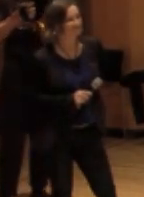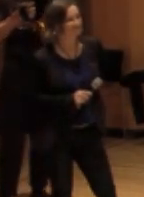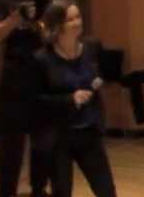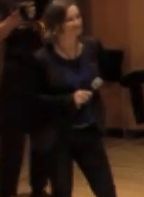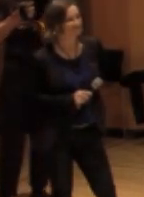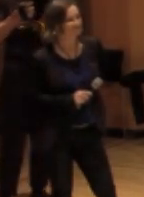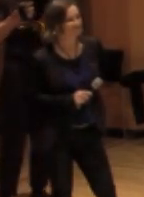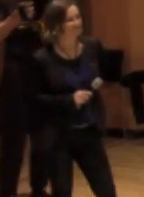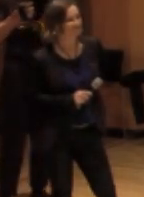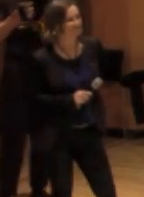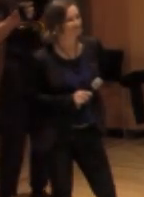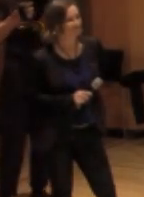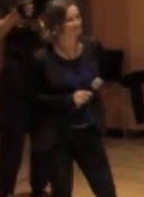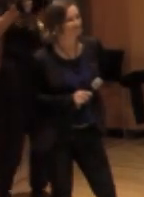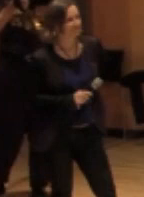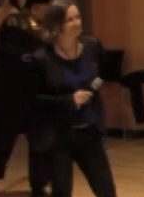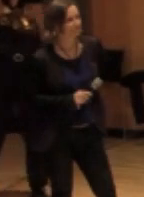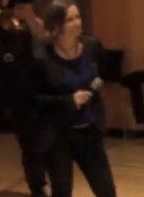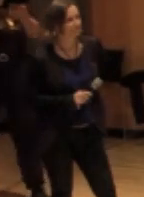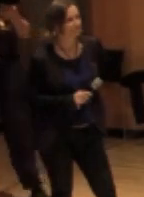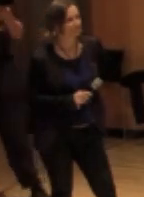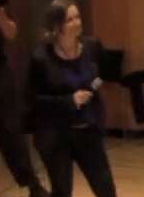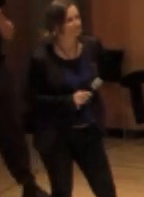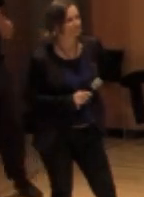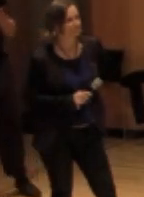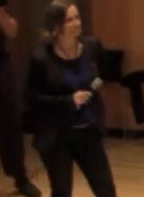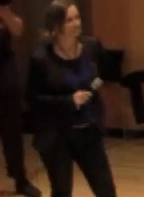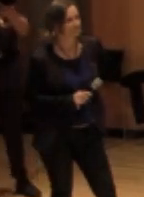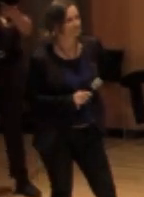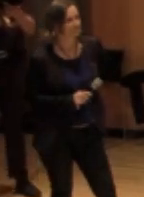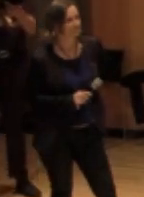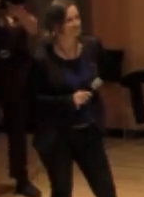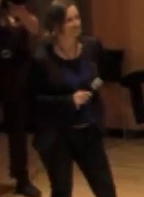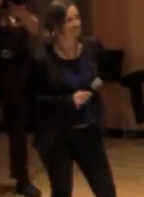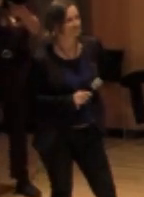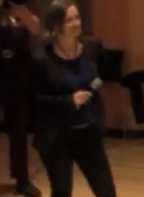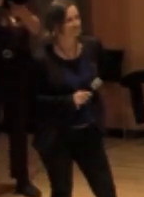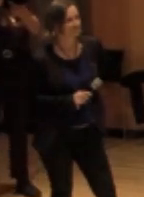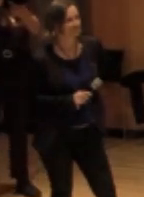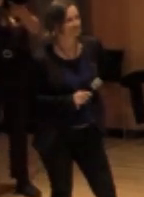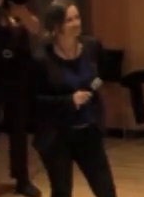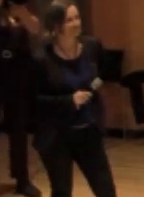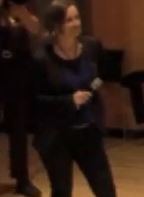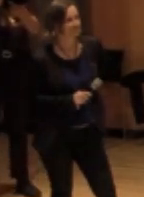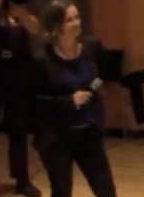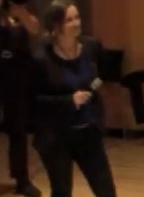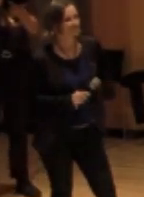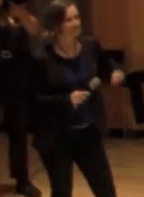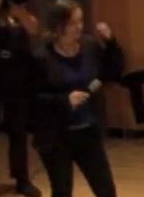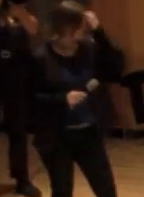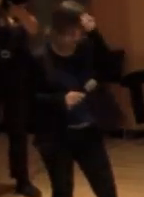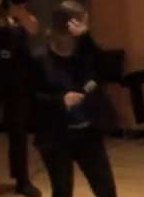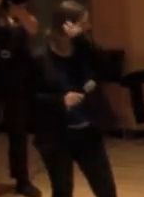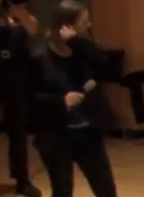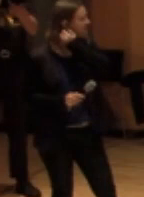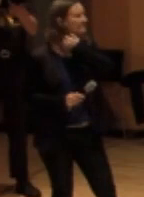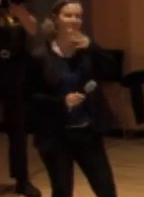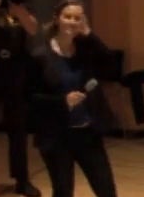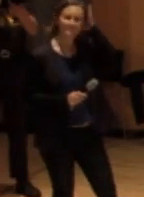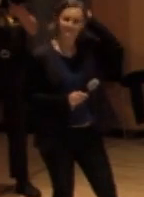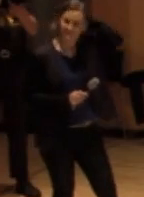F's work is that there is always this uh it dares to live in the